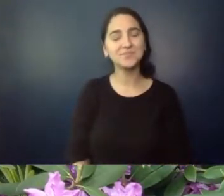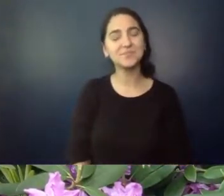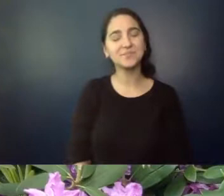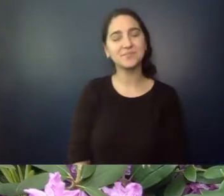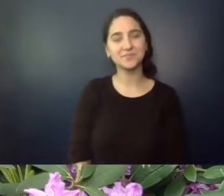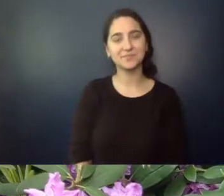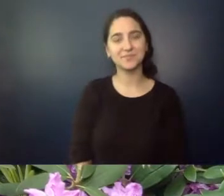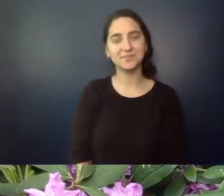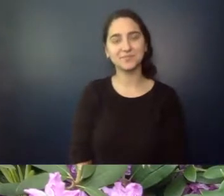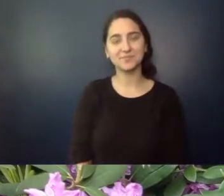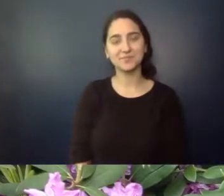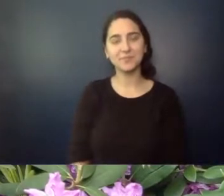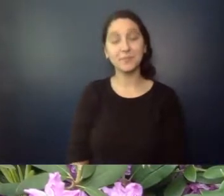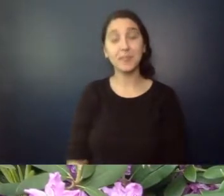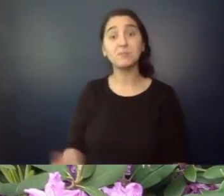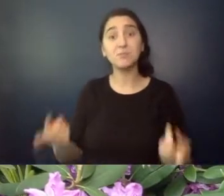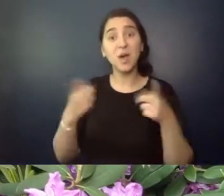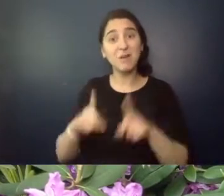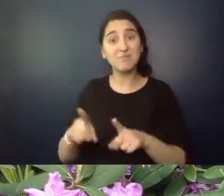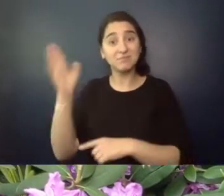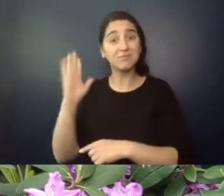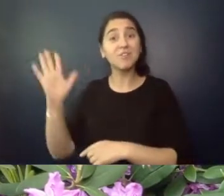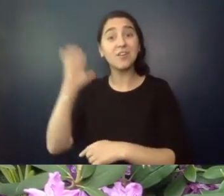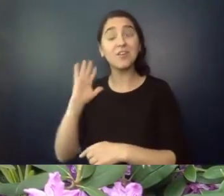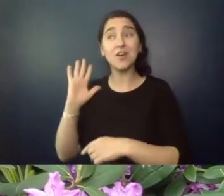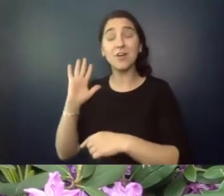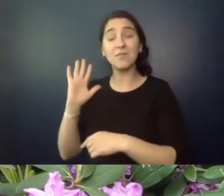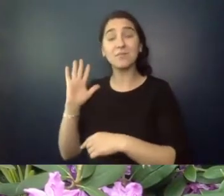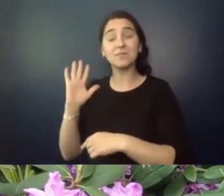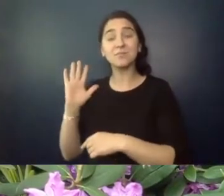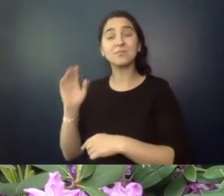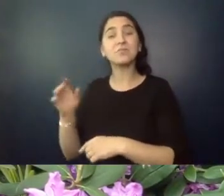On the night when he was betrayed,